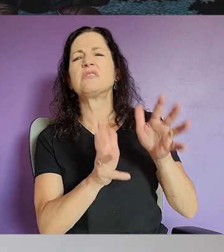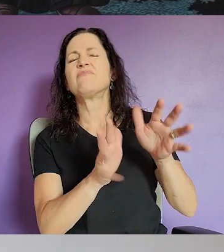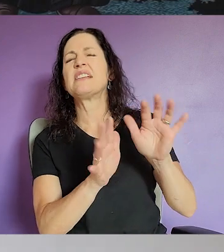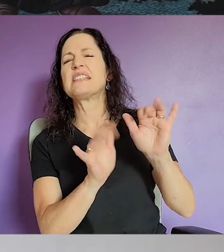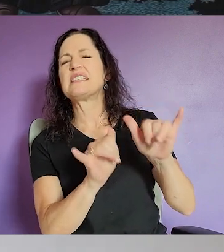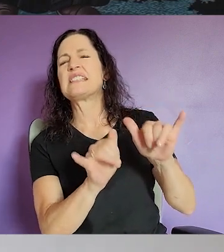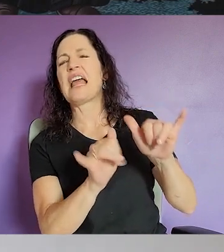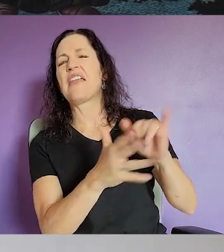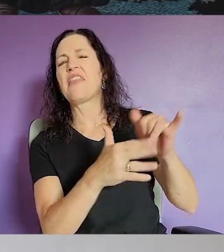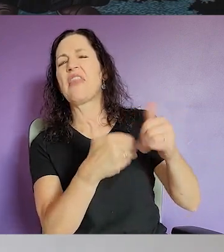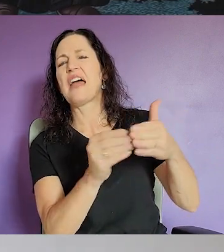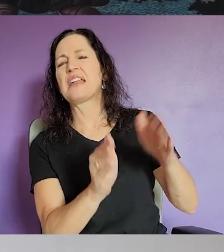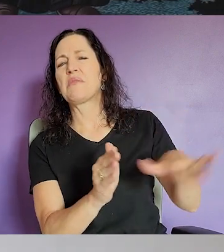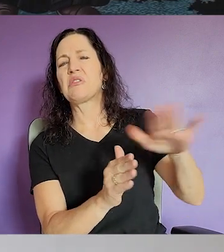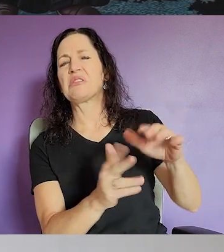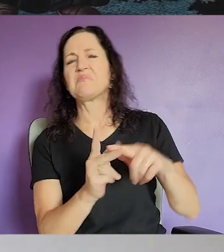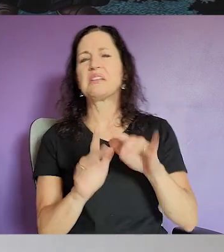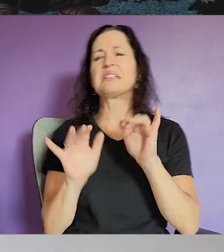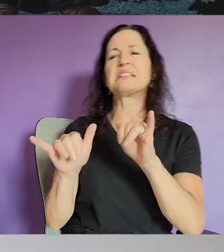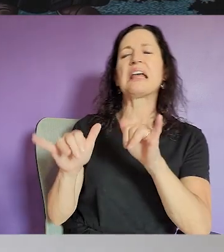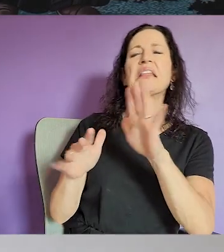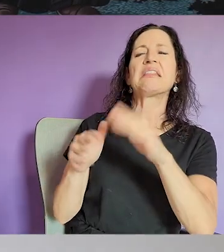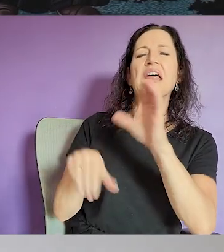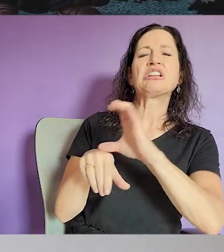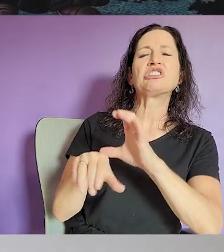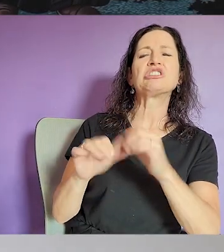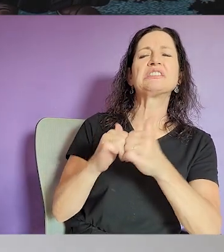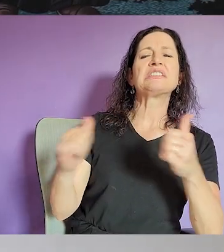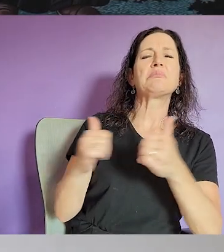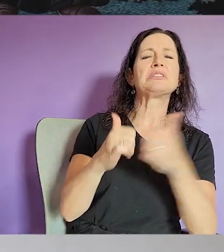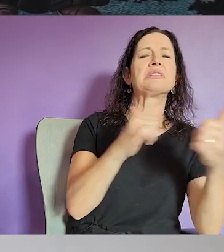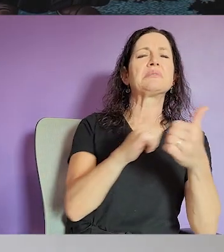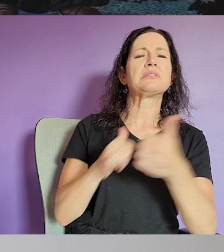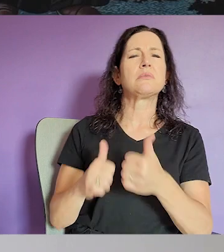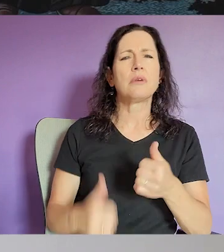neighborhood? Stay in that church?